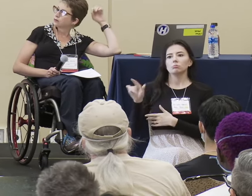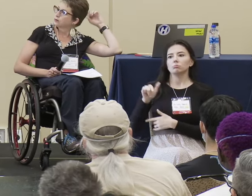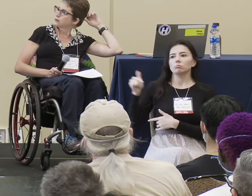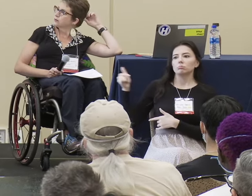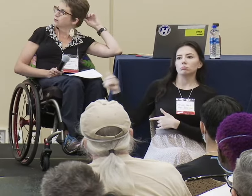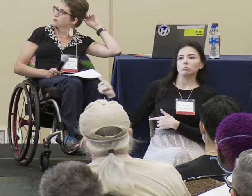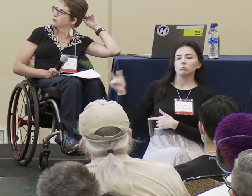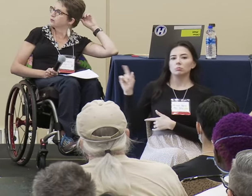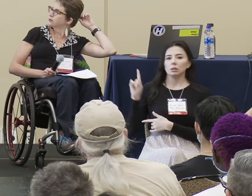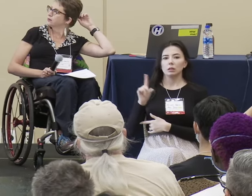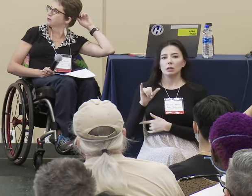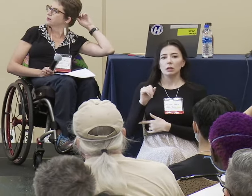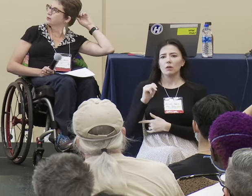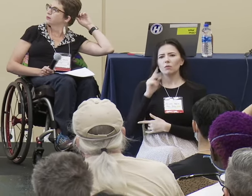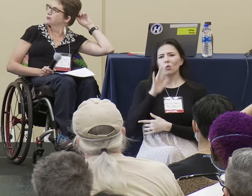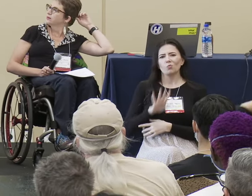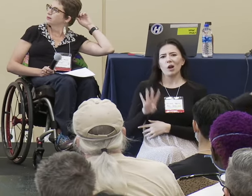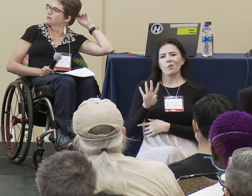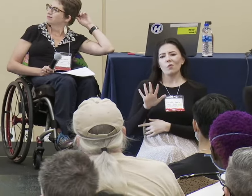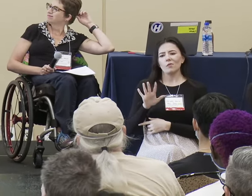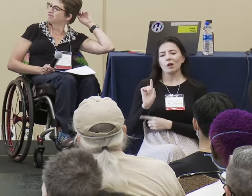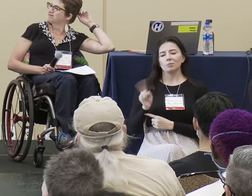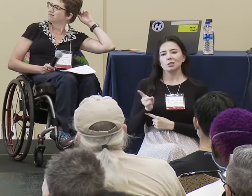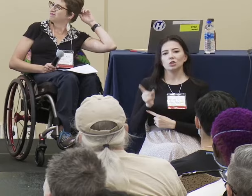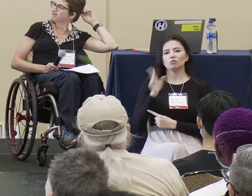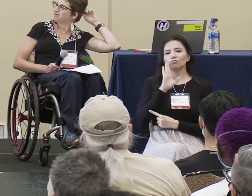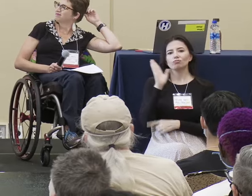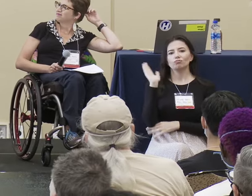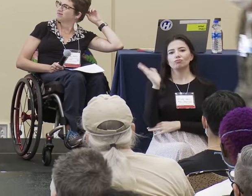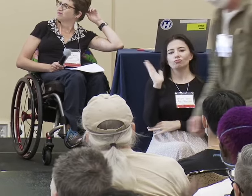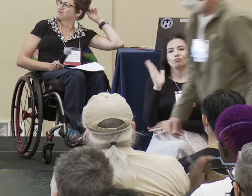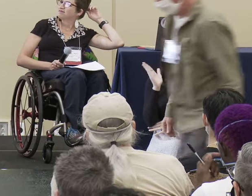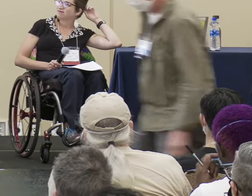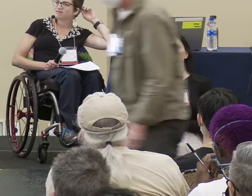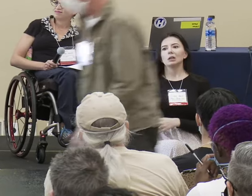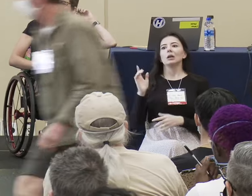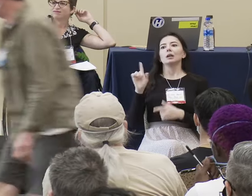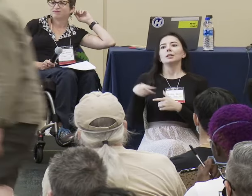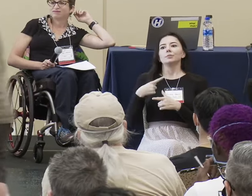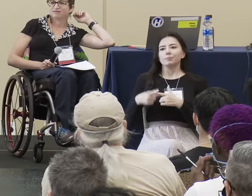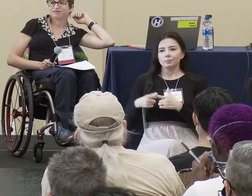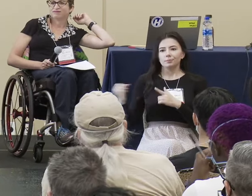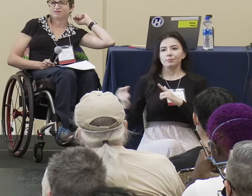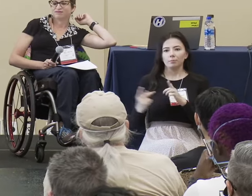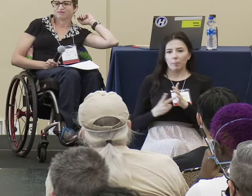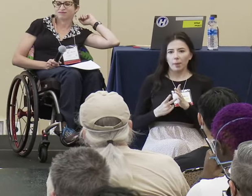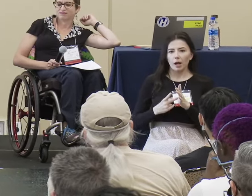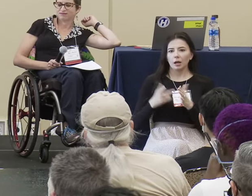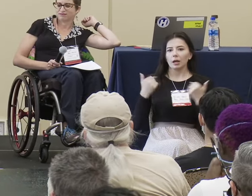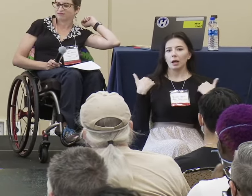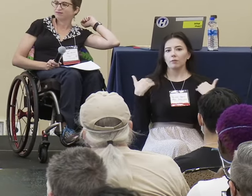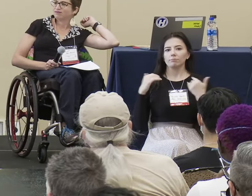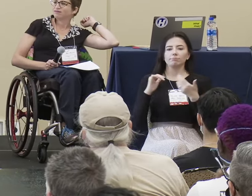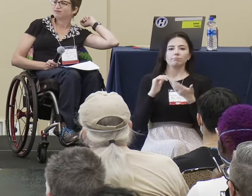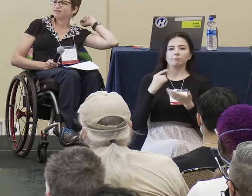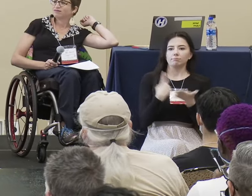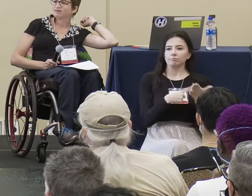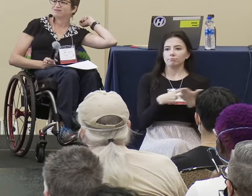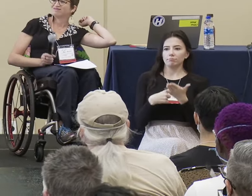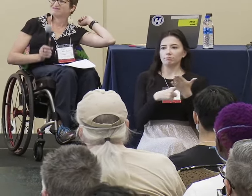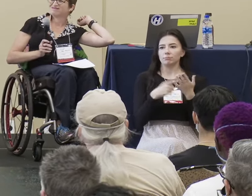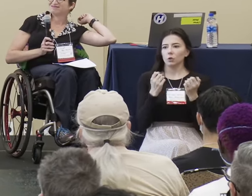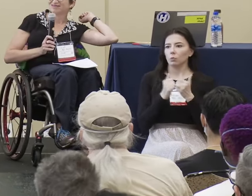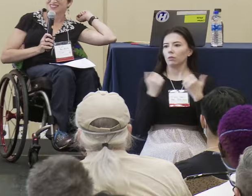for about 40, 45 minutes. At that point, I'll come back in to introduce how discussion will be facilitated. Thank you.